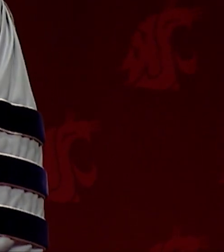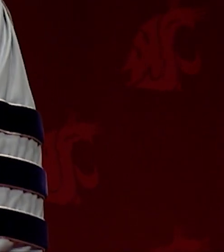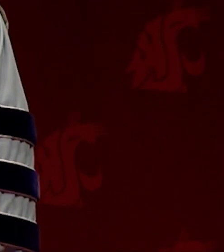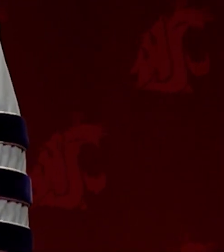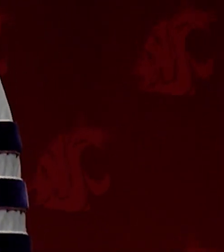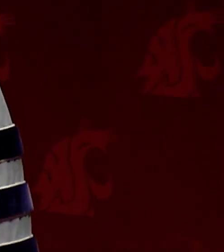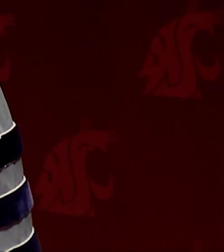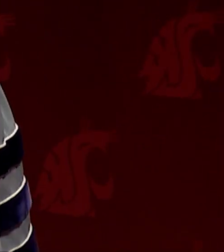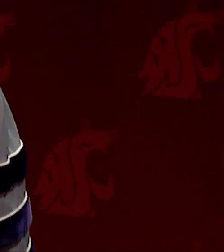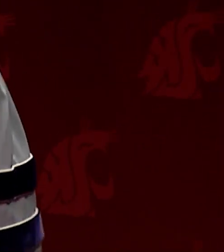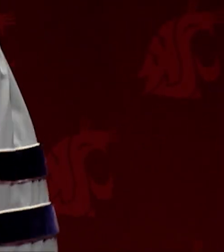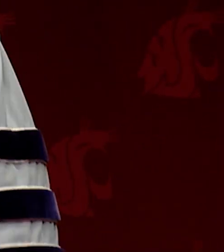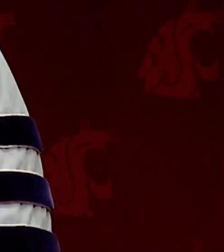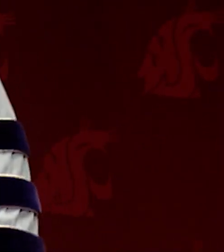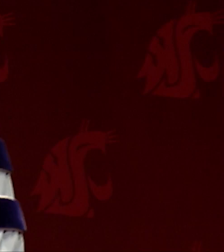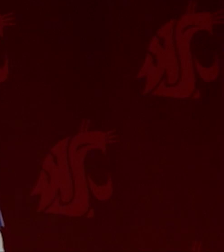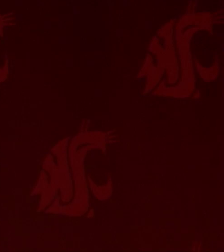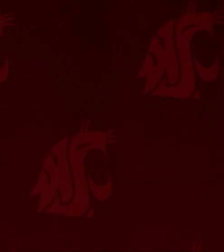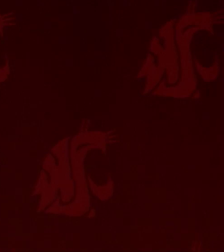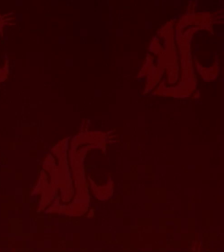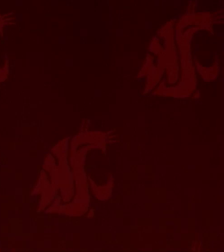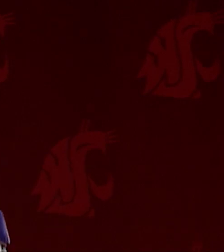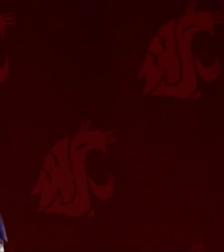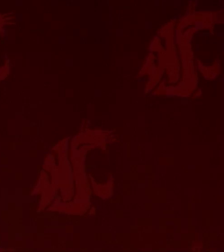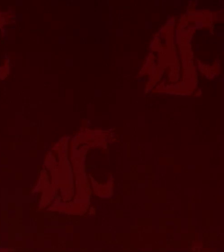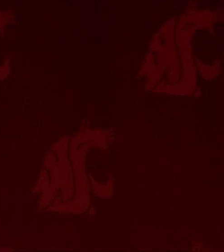Todd Butler, Dean, College of Arts and Sciences.